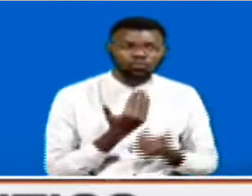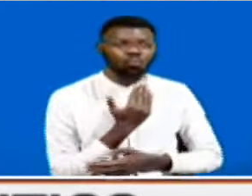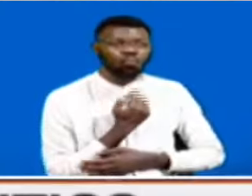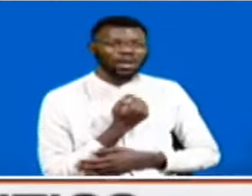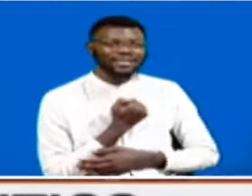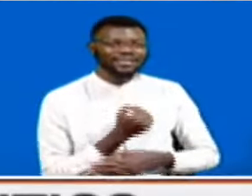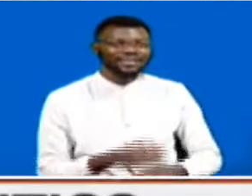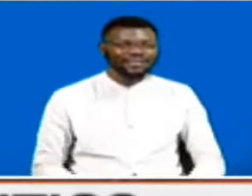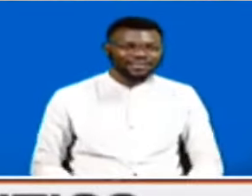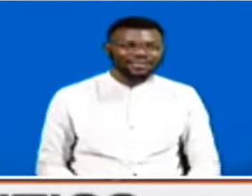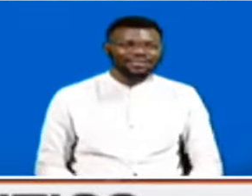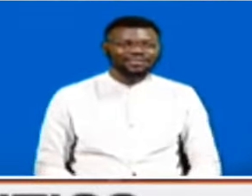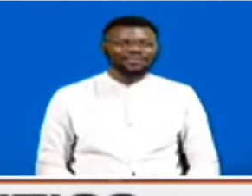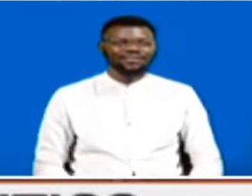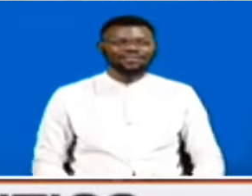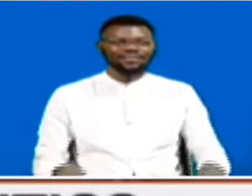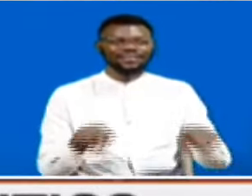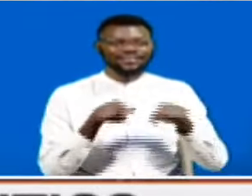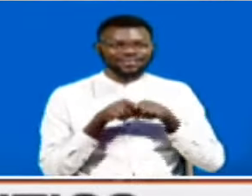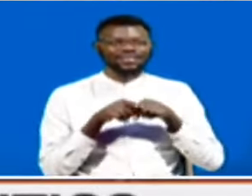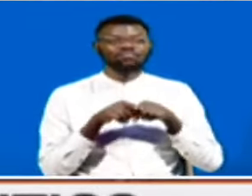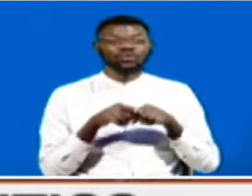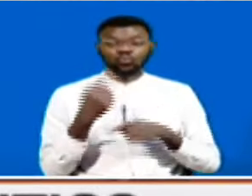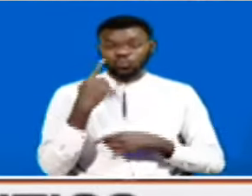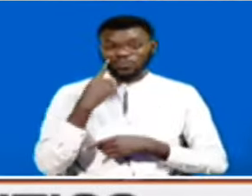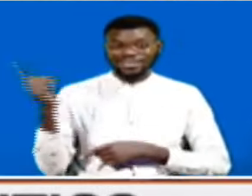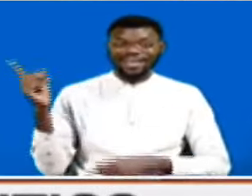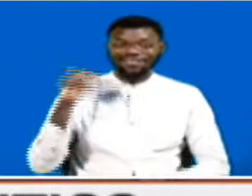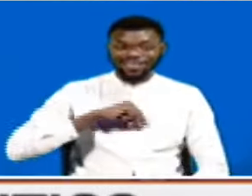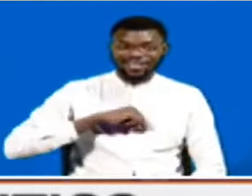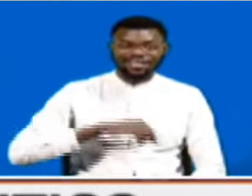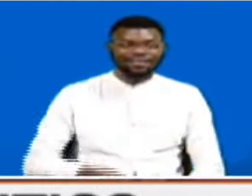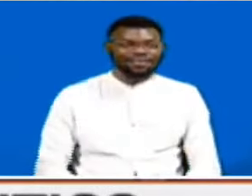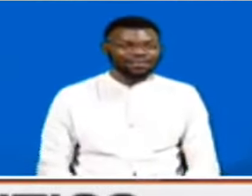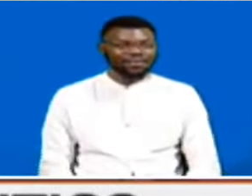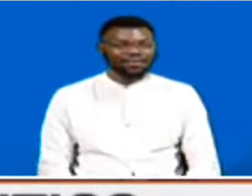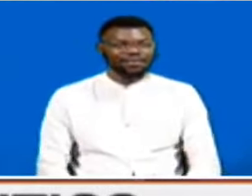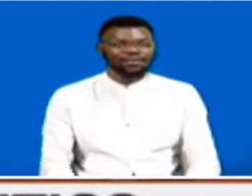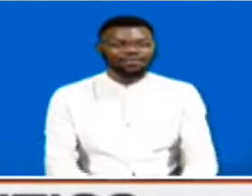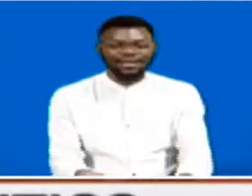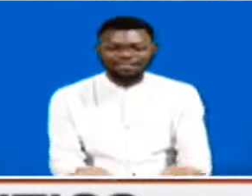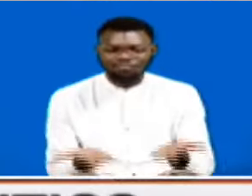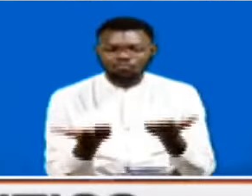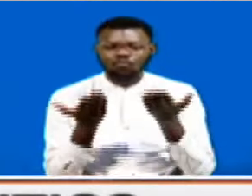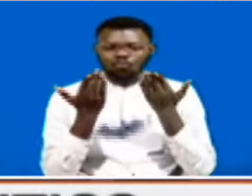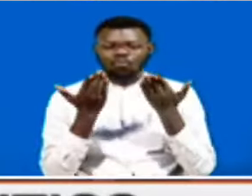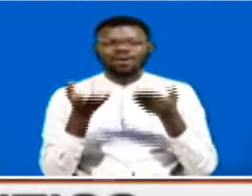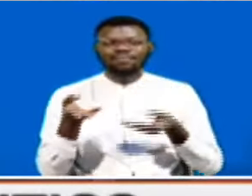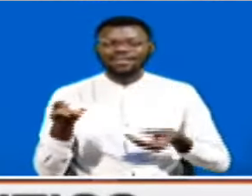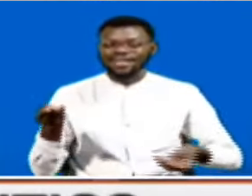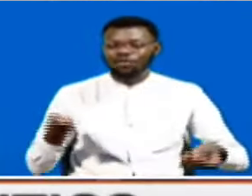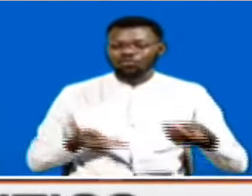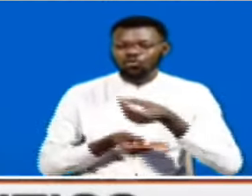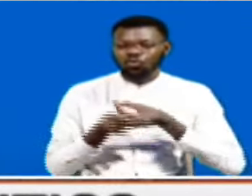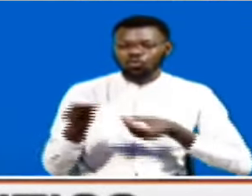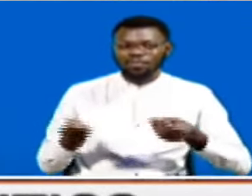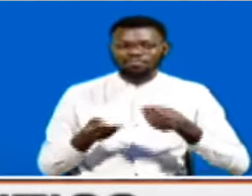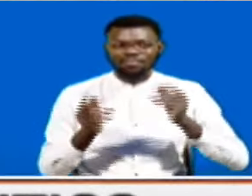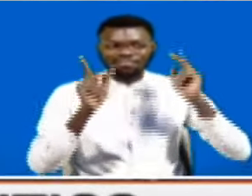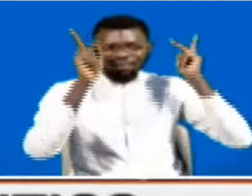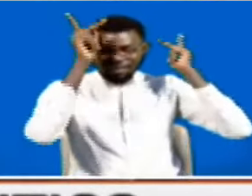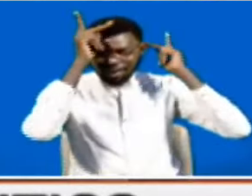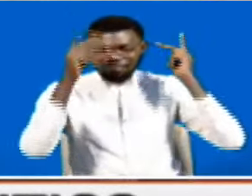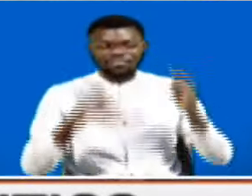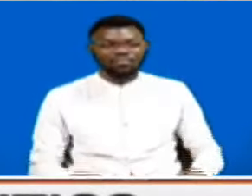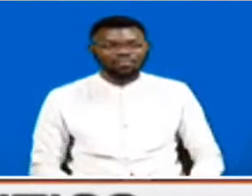what happened during the school games. You saw that. Mm-hmm. That improves on the economy of Kakamega. Yeah. I